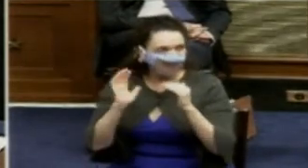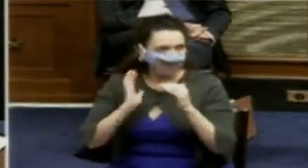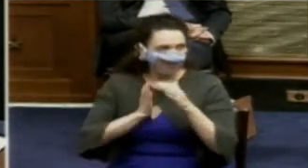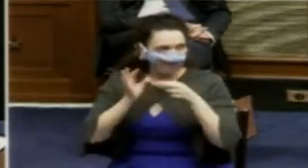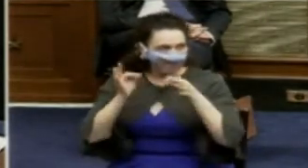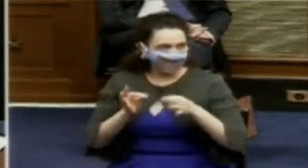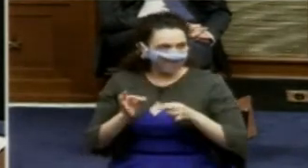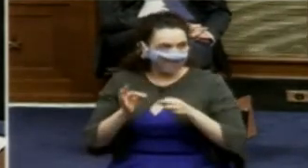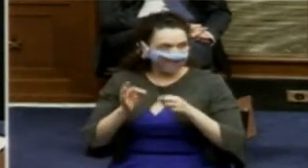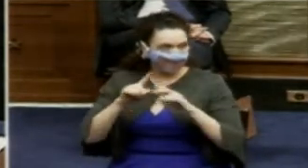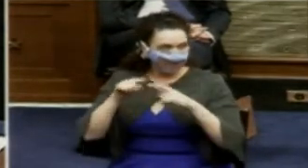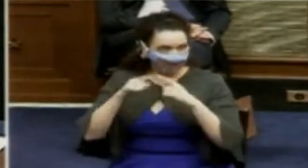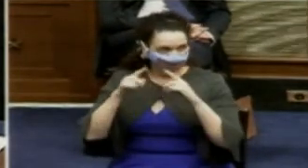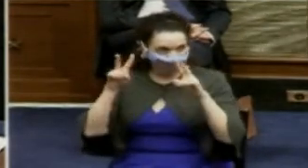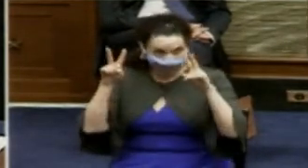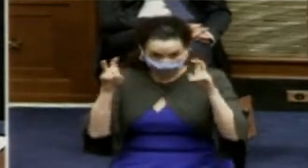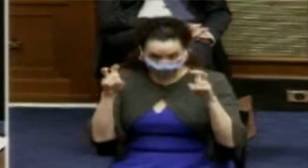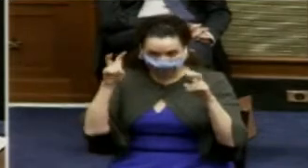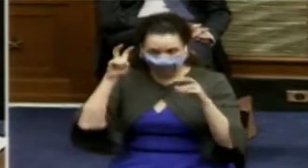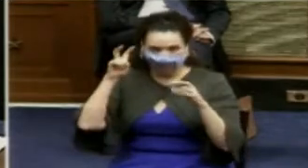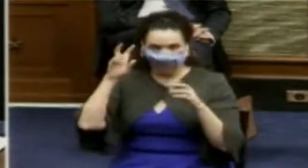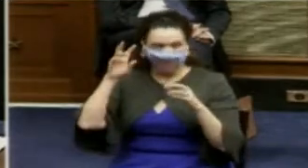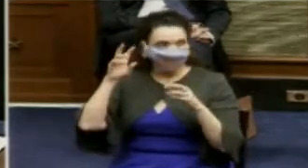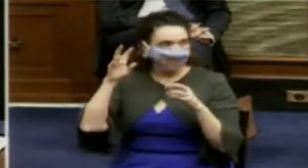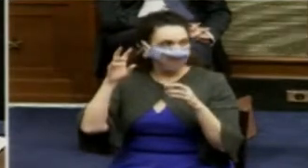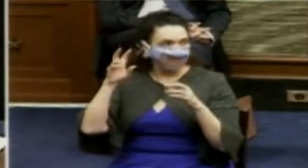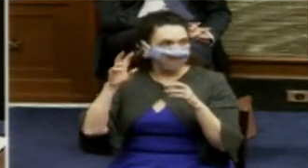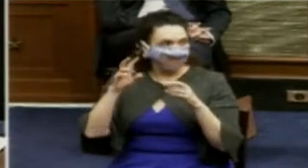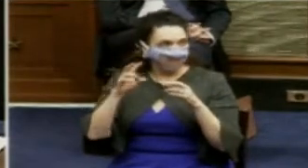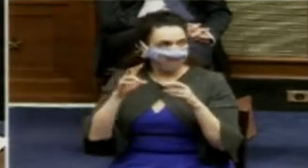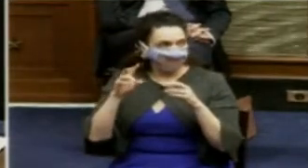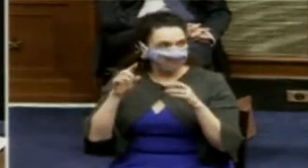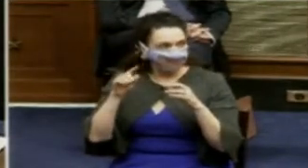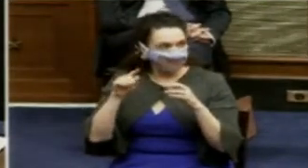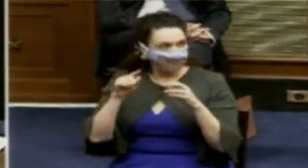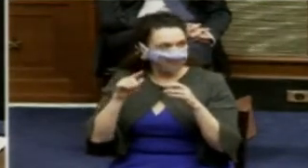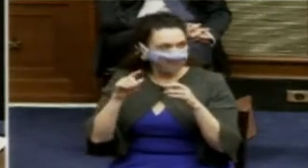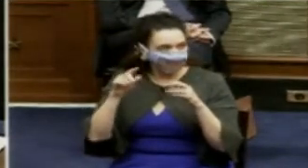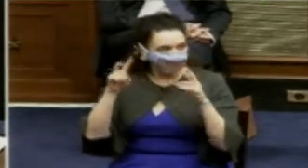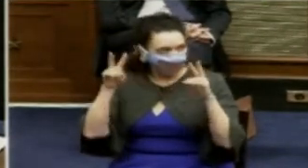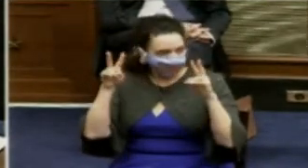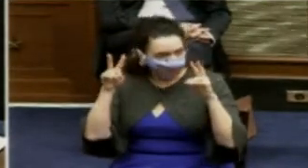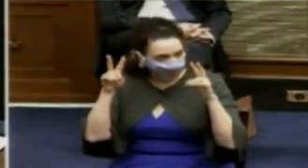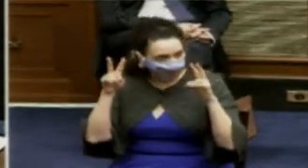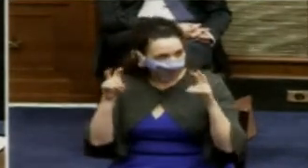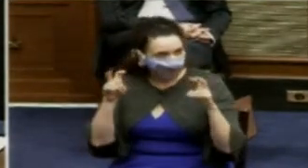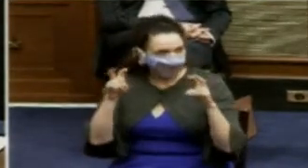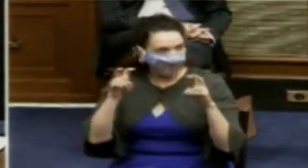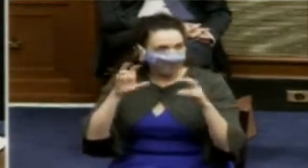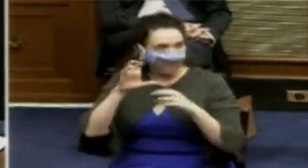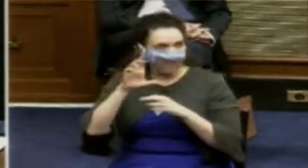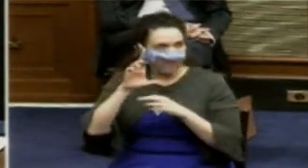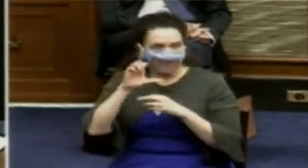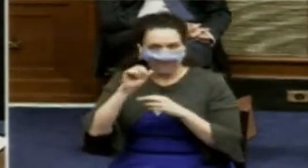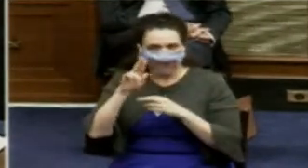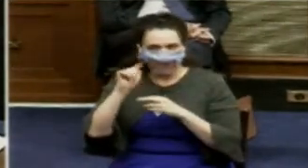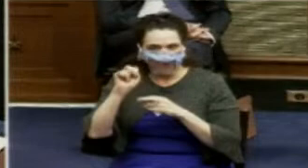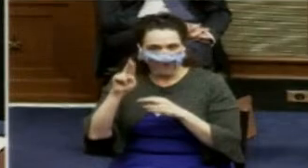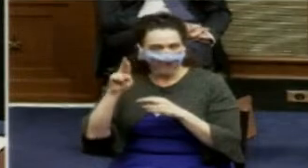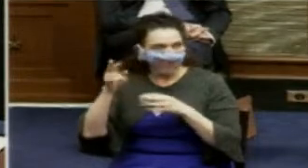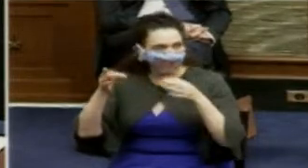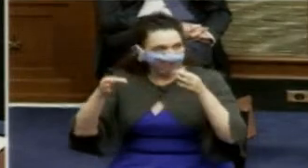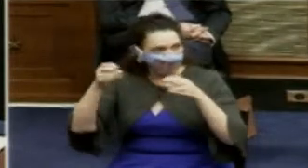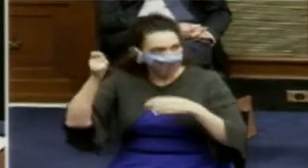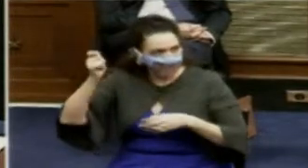Department, if that balance has changed today, the appropriate way to deal with that